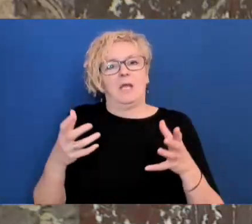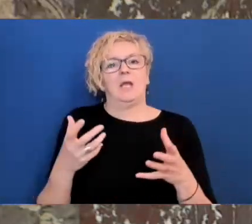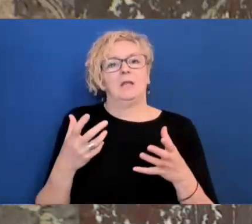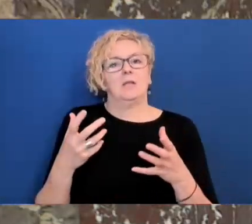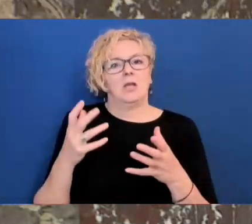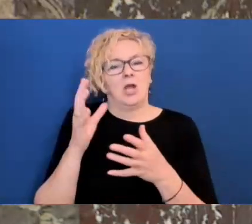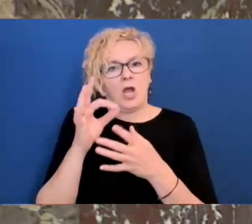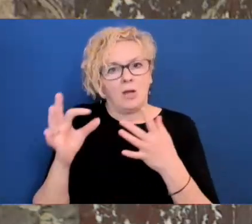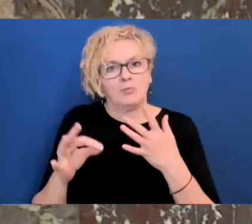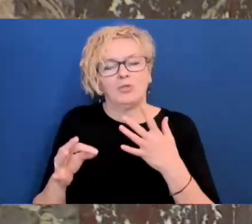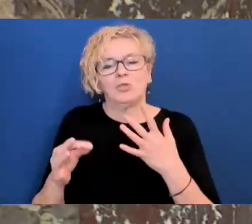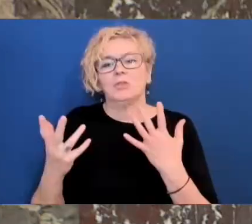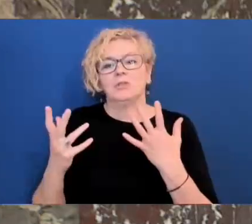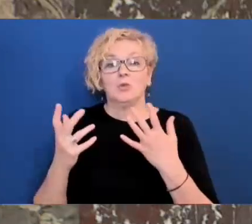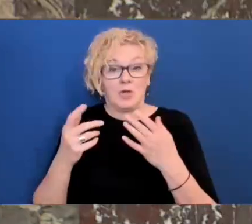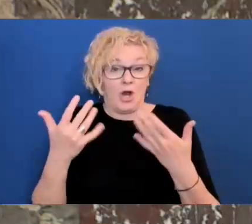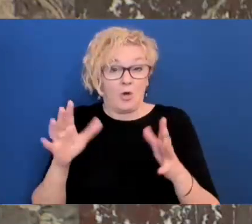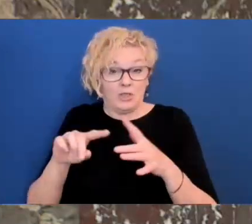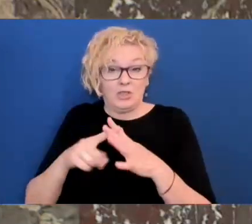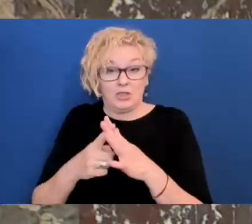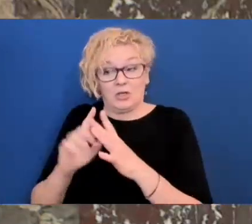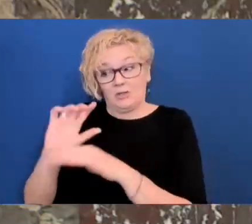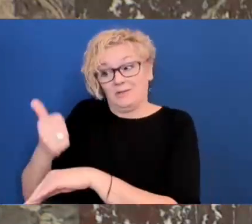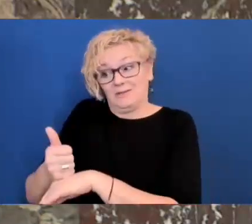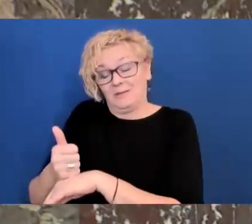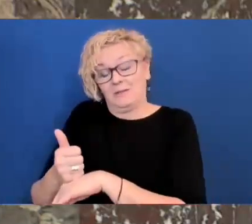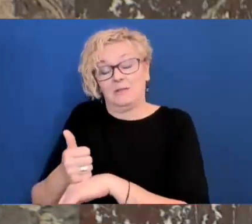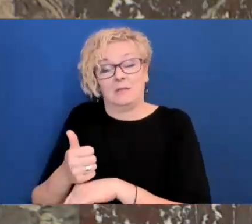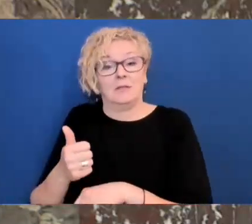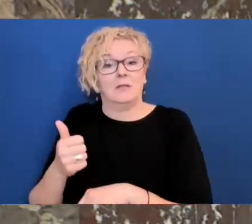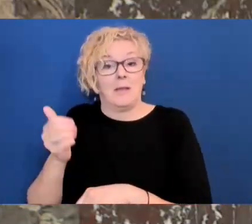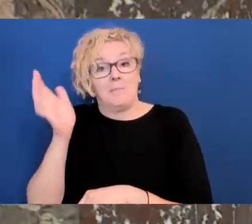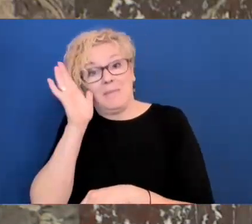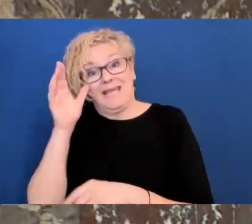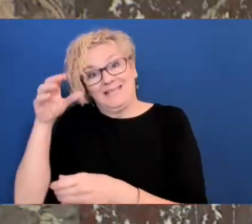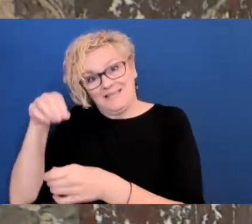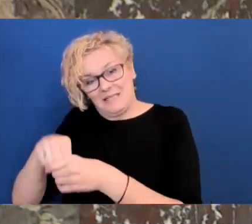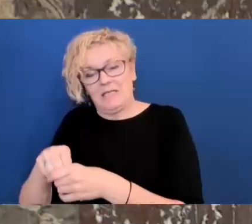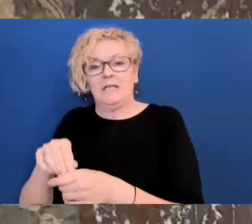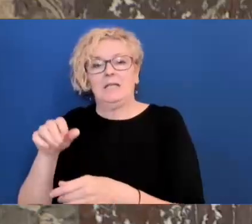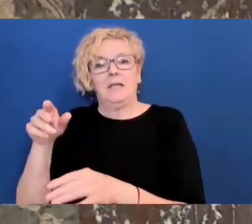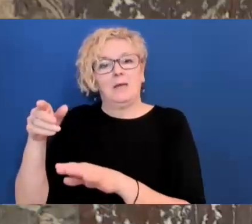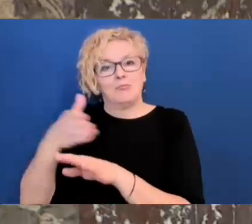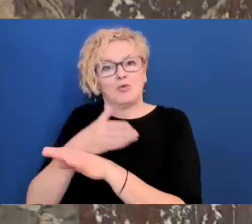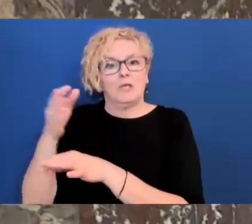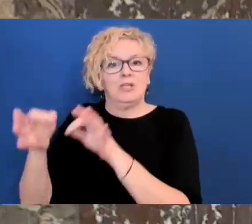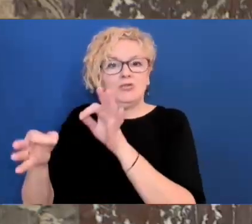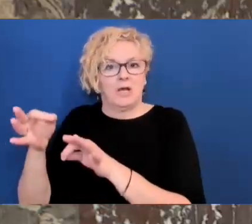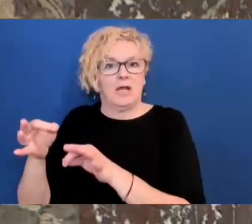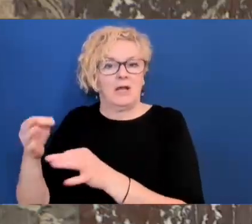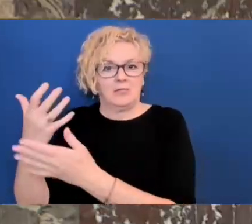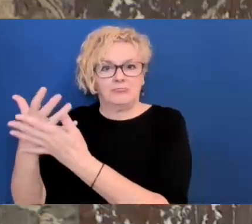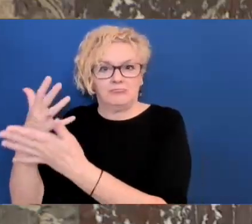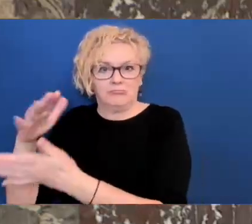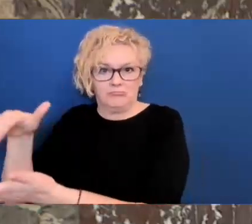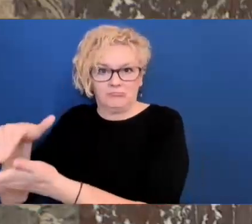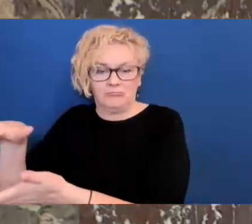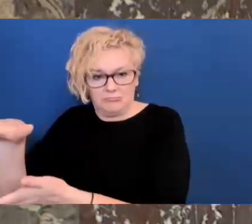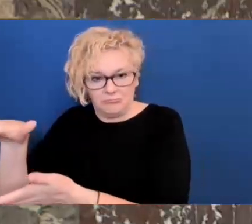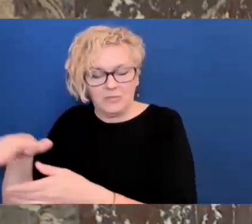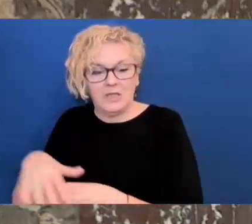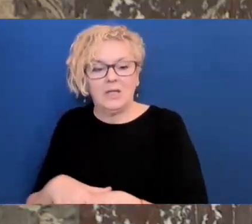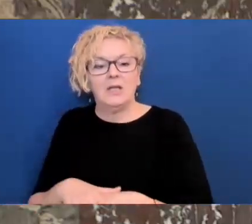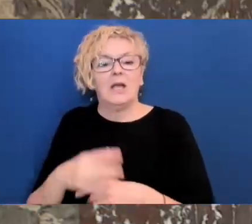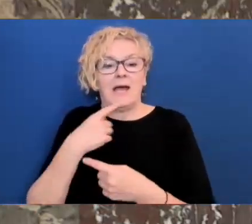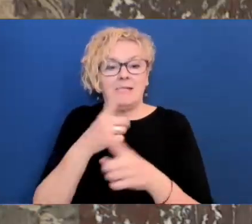beds that the member said, which are indeed targeted to people who are in the pretrial system. But in the coming weeks, we'll announce additional beds at Alouette,